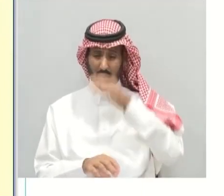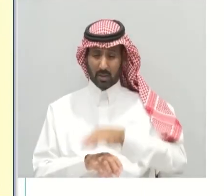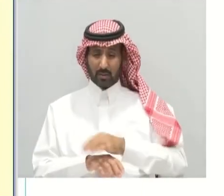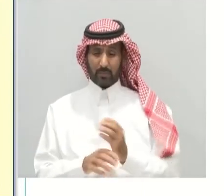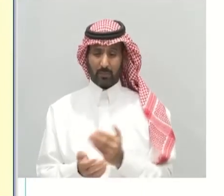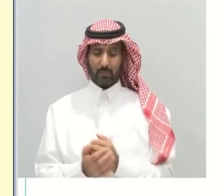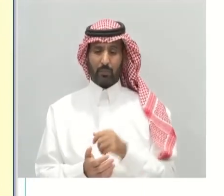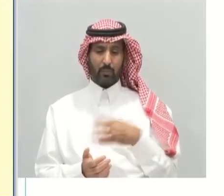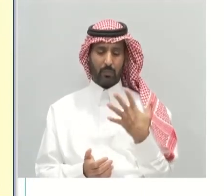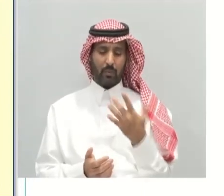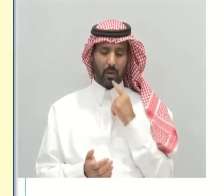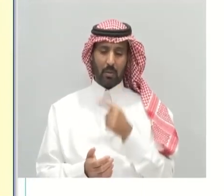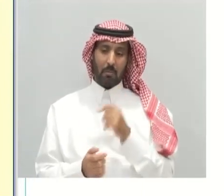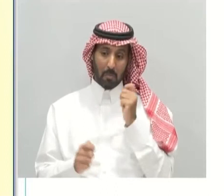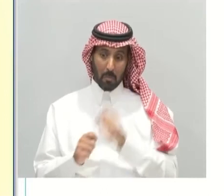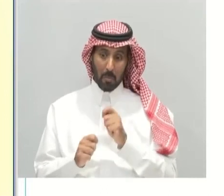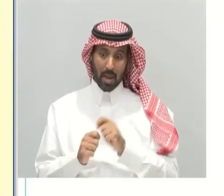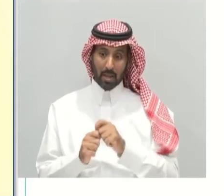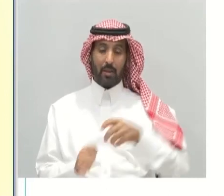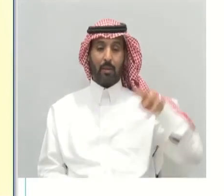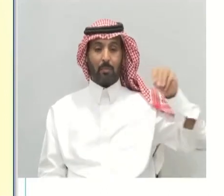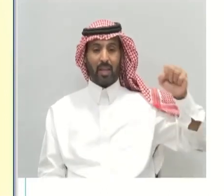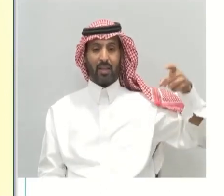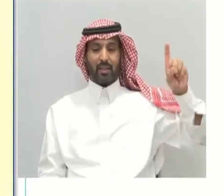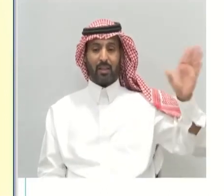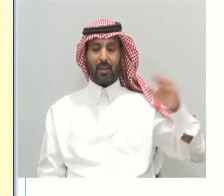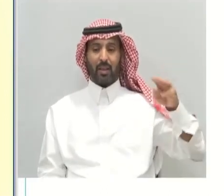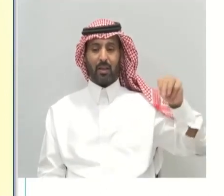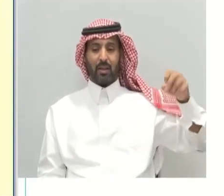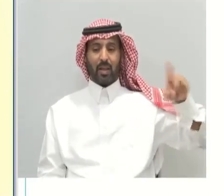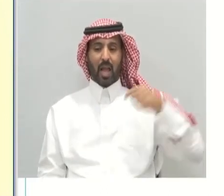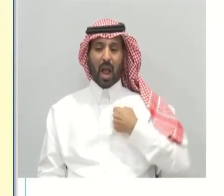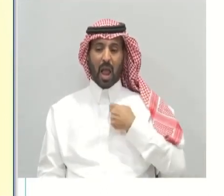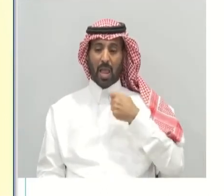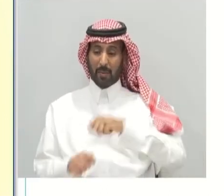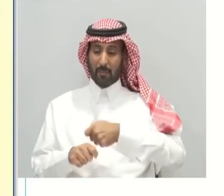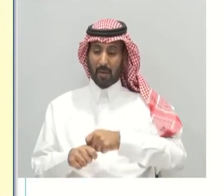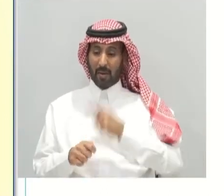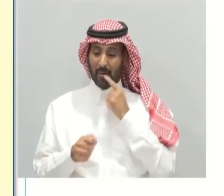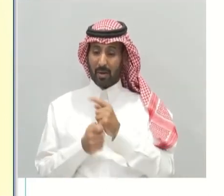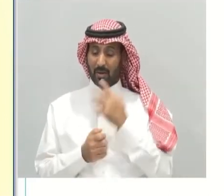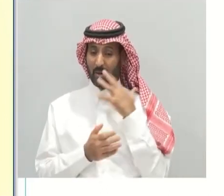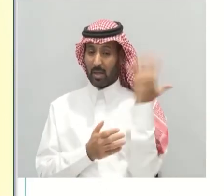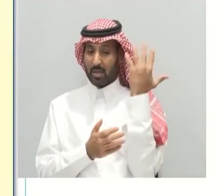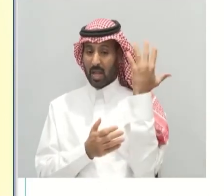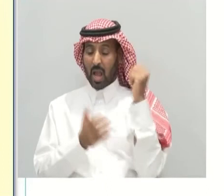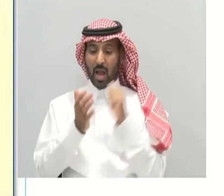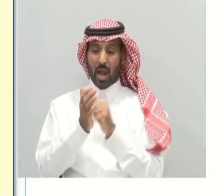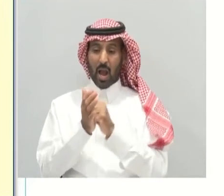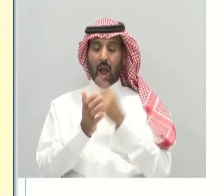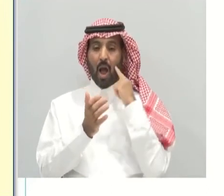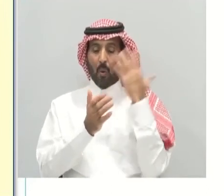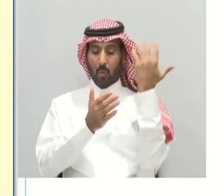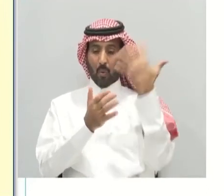five, made, made. I made a tree house. Say with